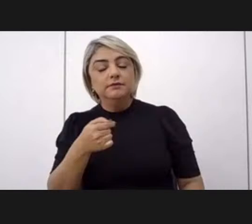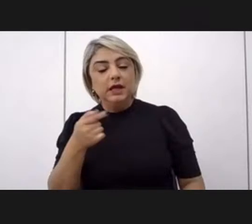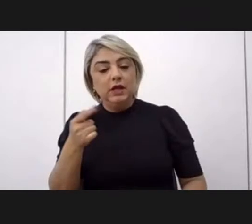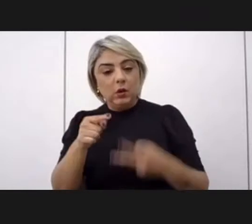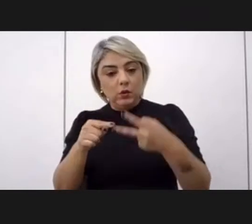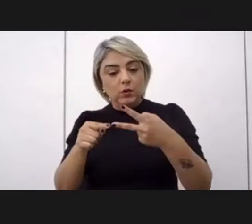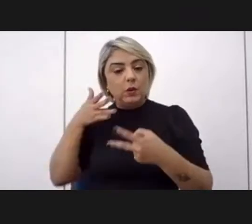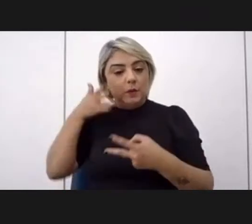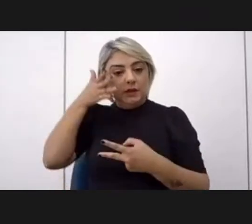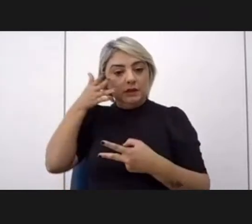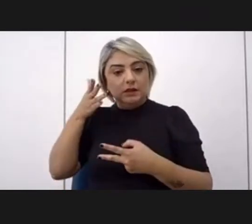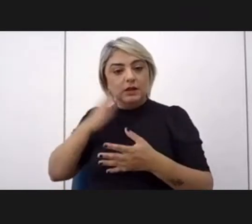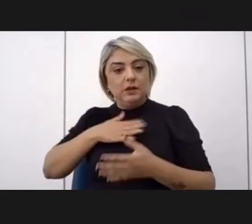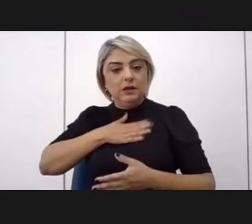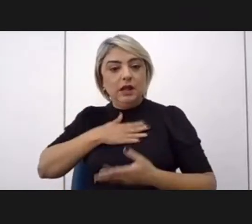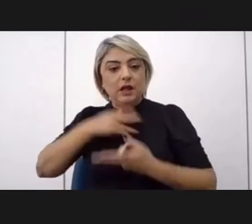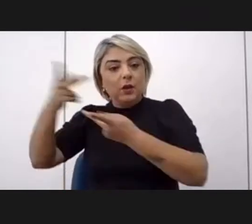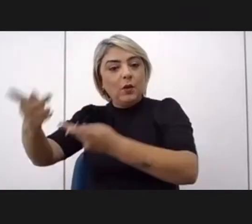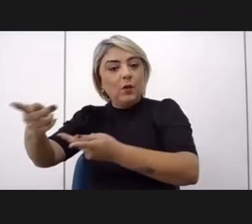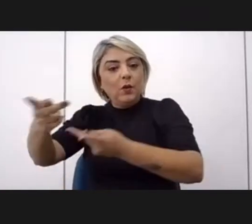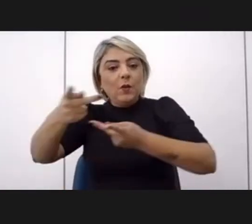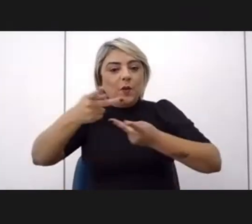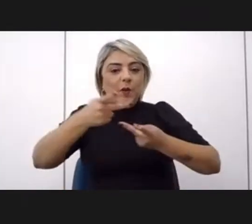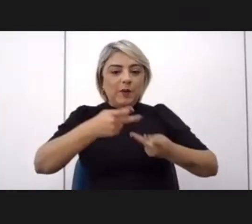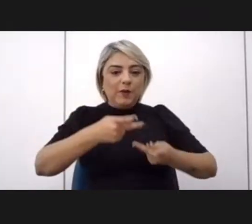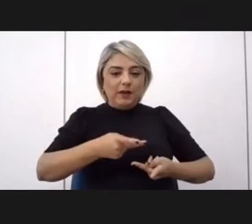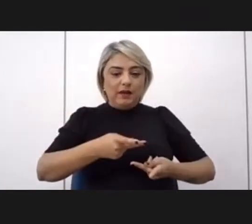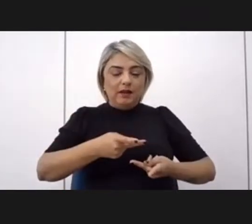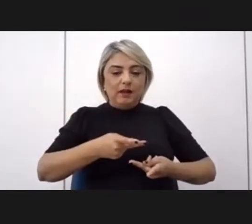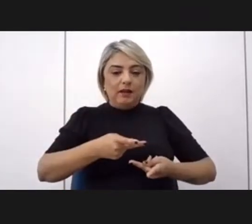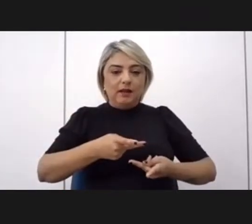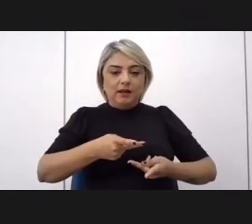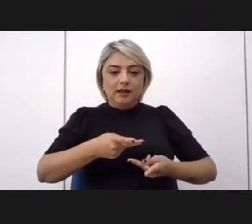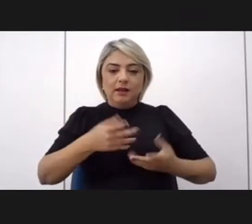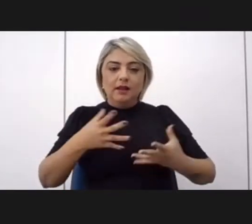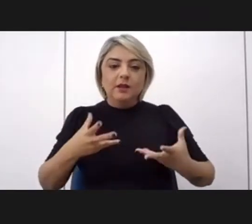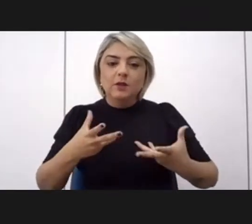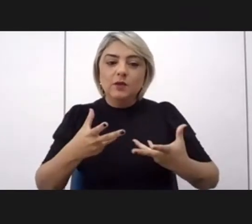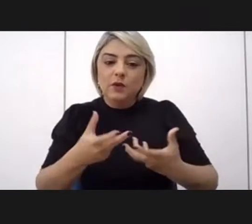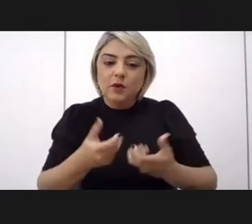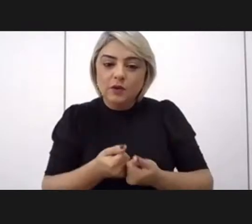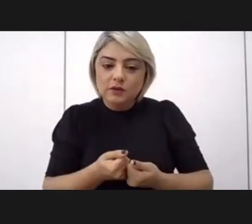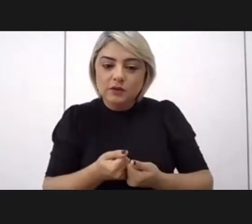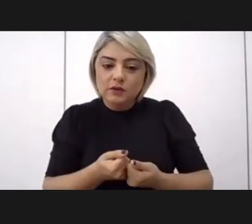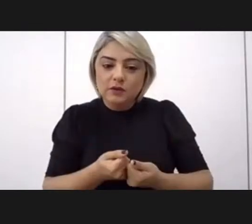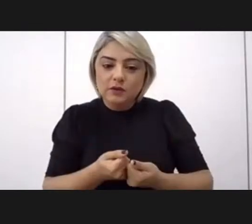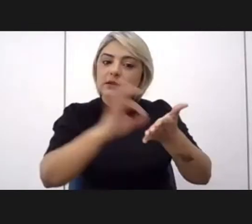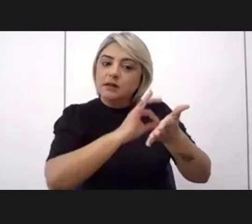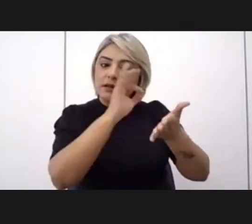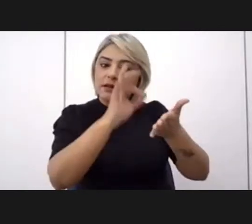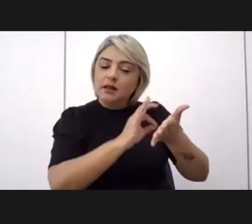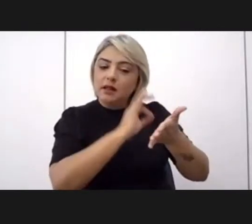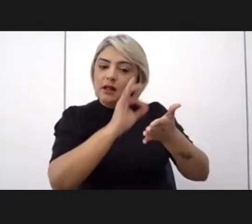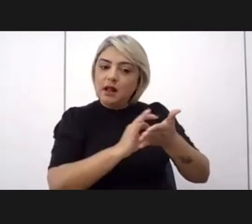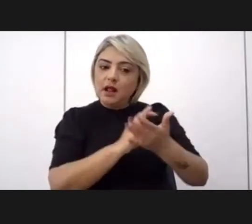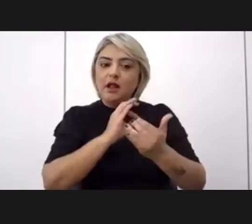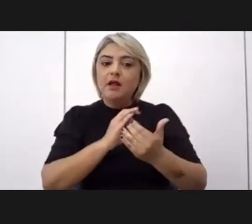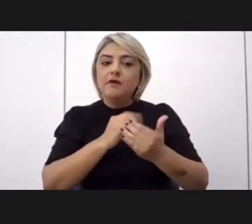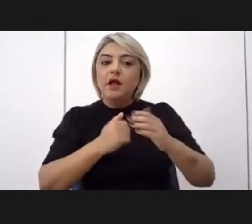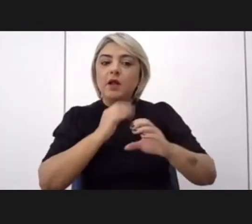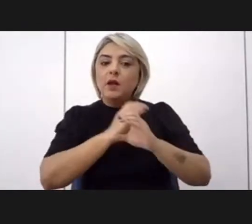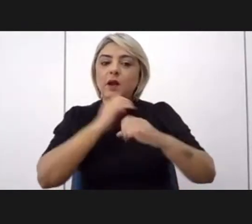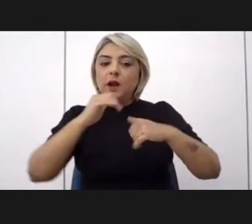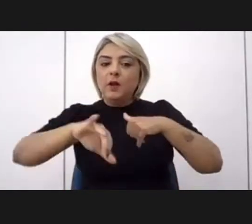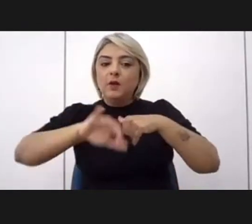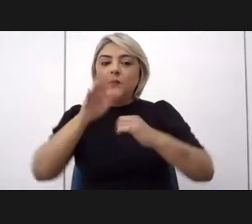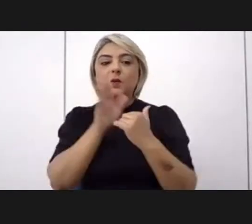kindly invite you to like and subscribe our YouTube channel. If you're not subscribed yet, this is